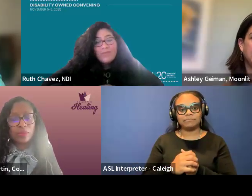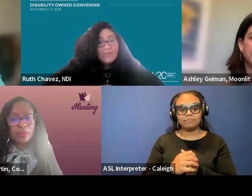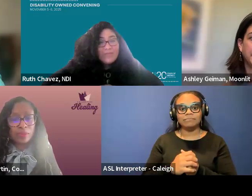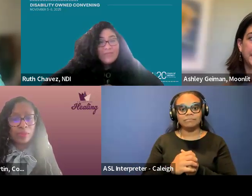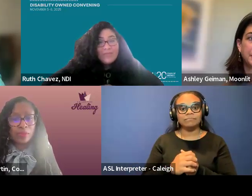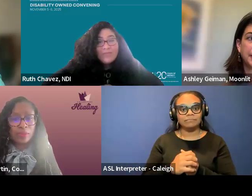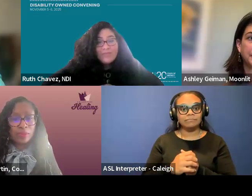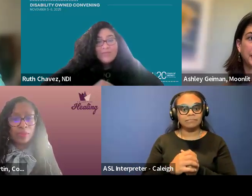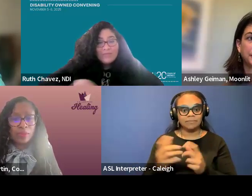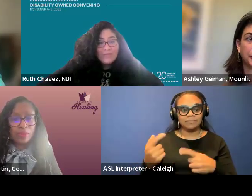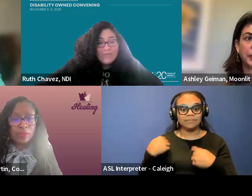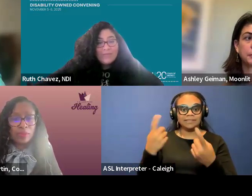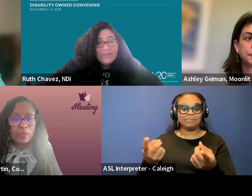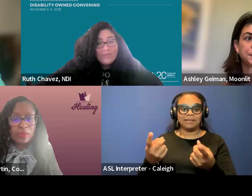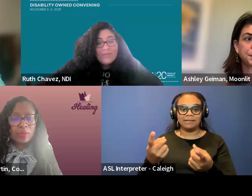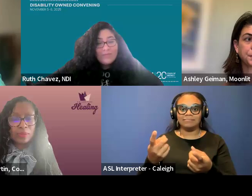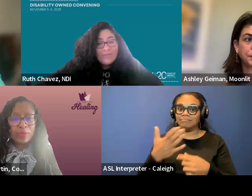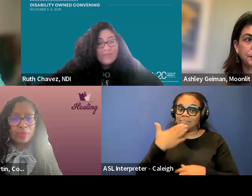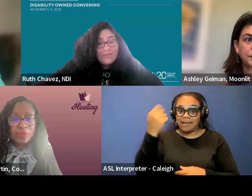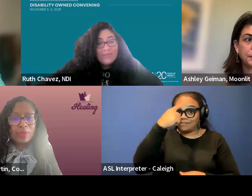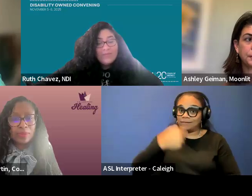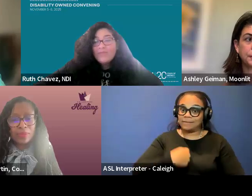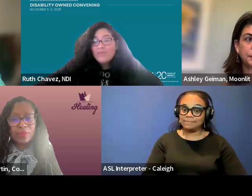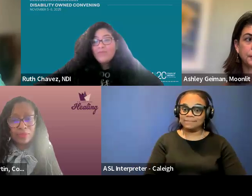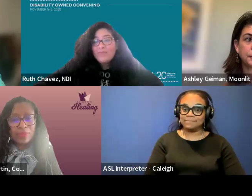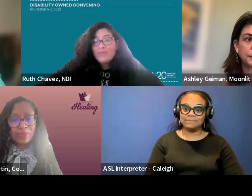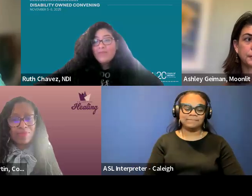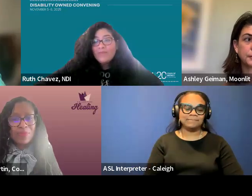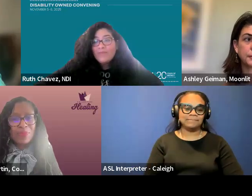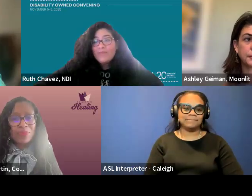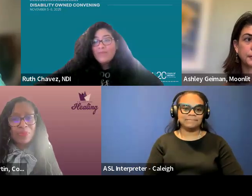That's been the best for me.